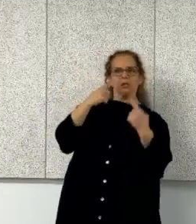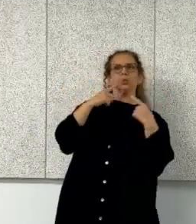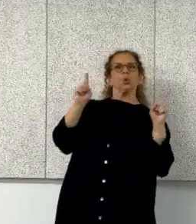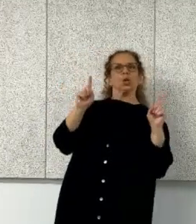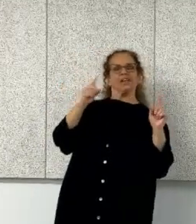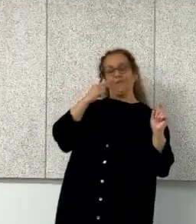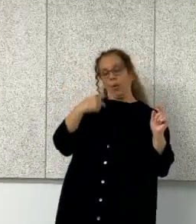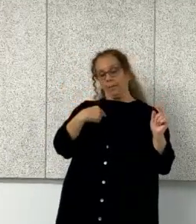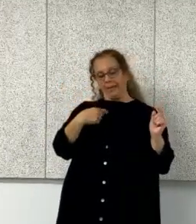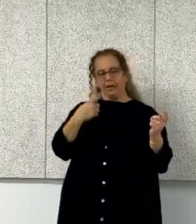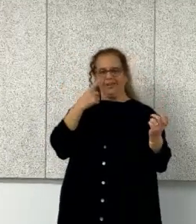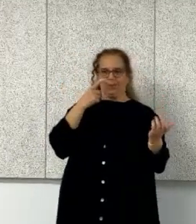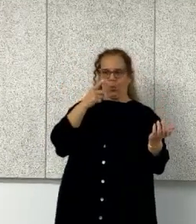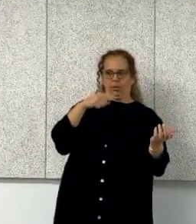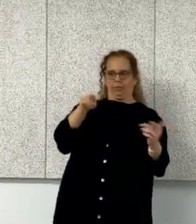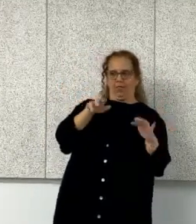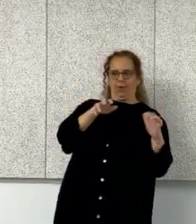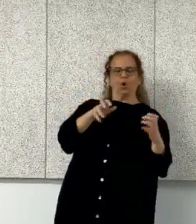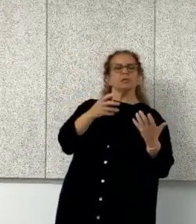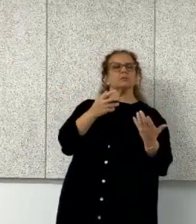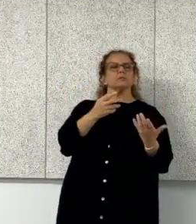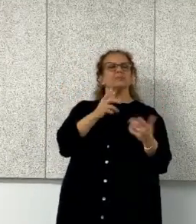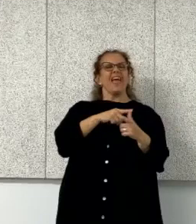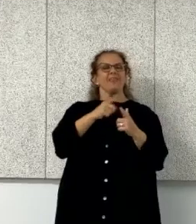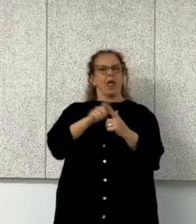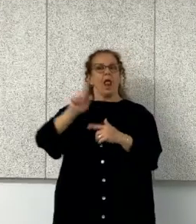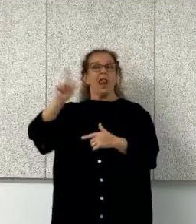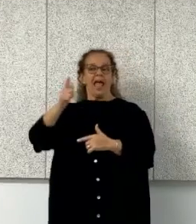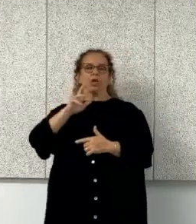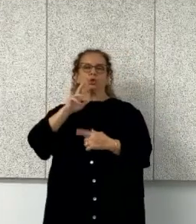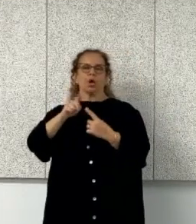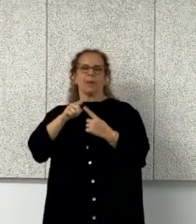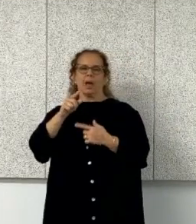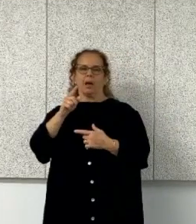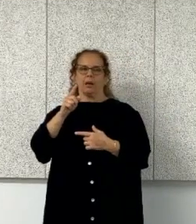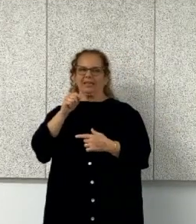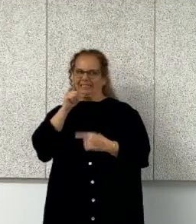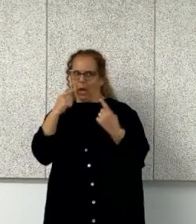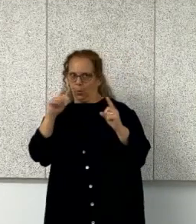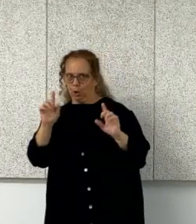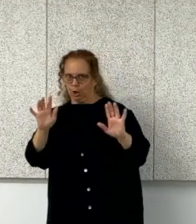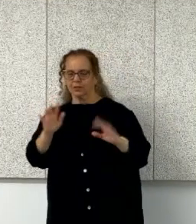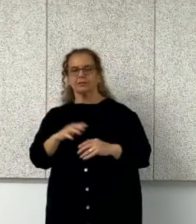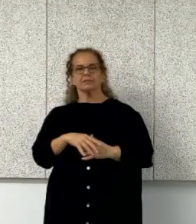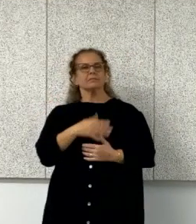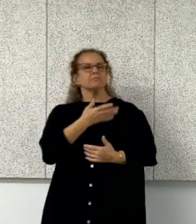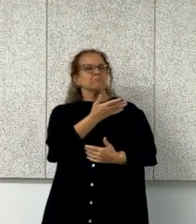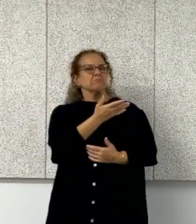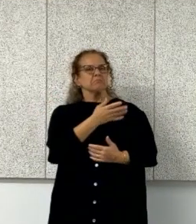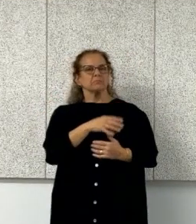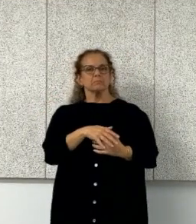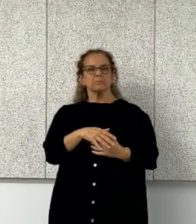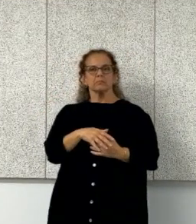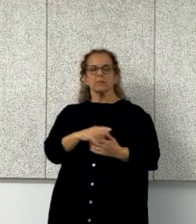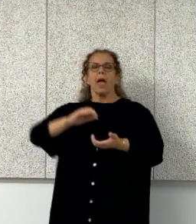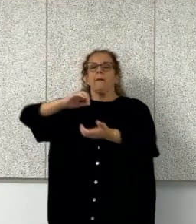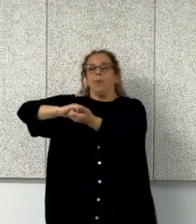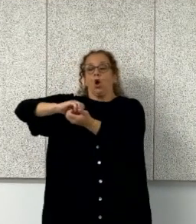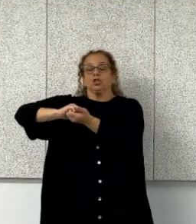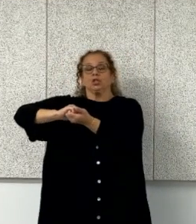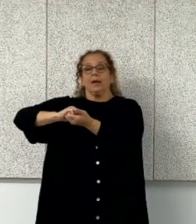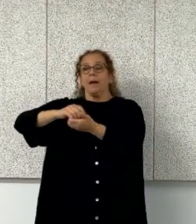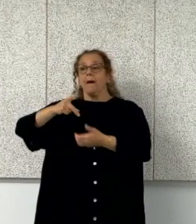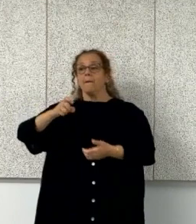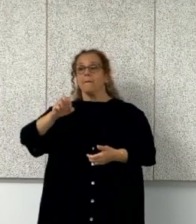or whatever. And then we'll do one about what's not. Partnerships. Say it again? Partnerships. And then say it